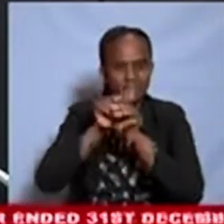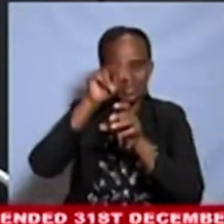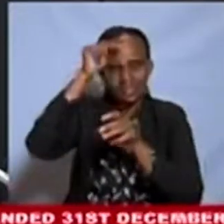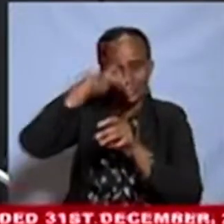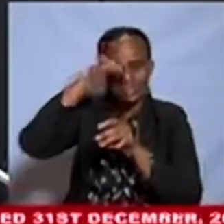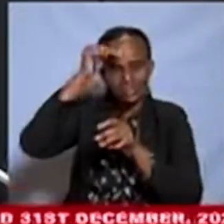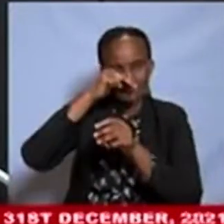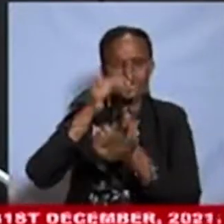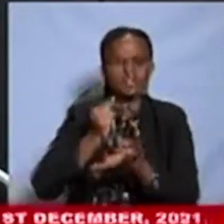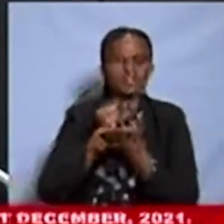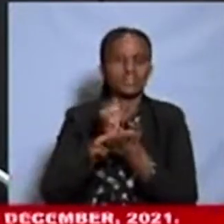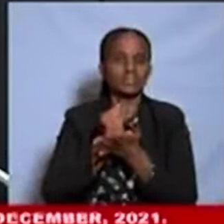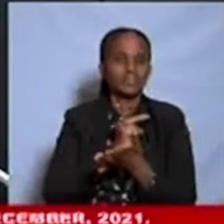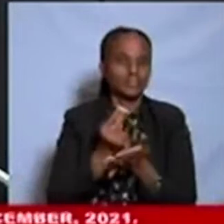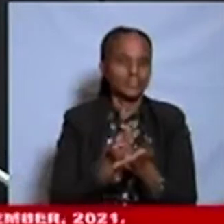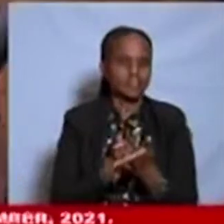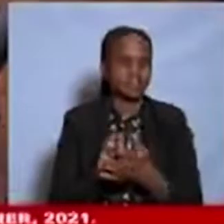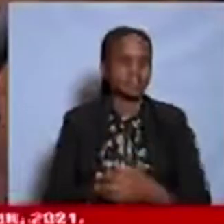us.